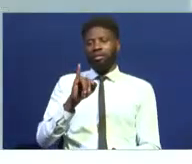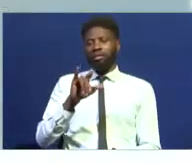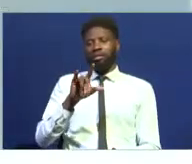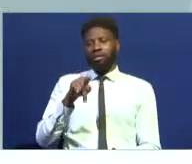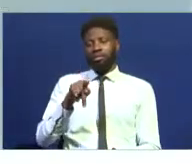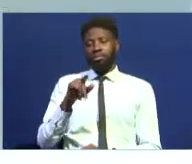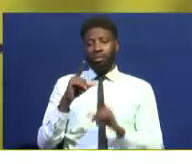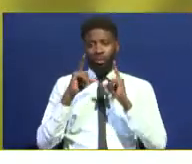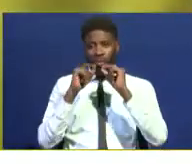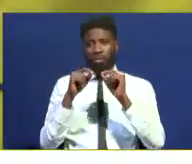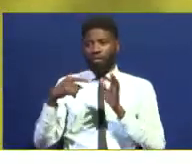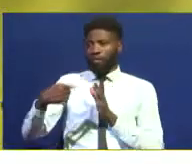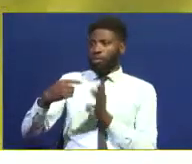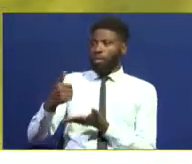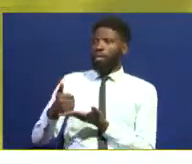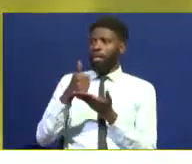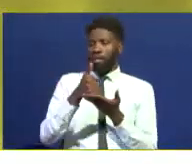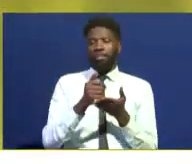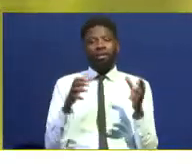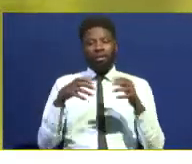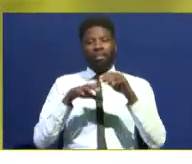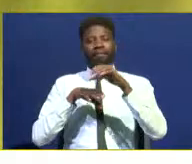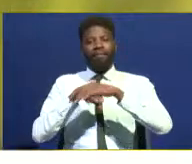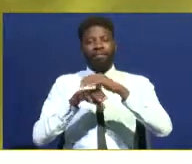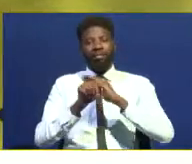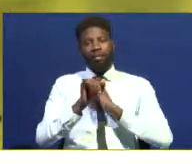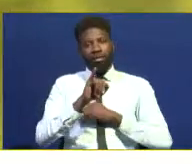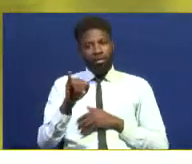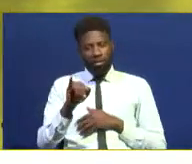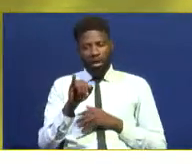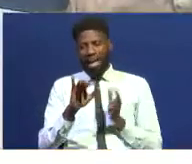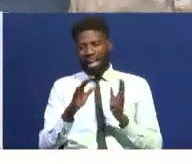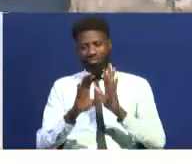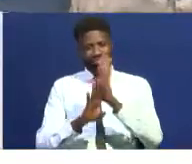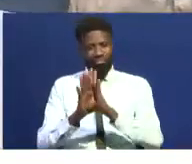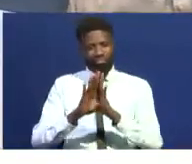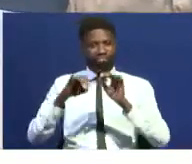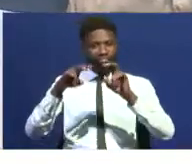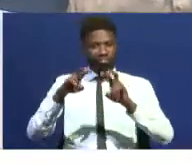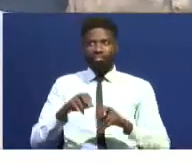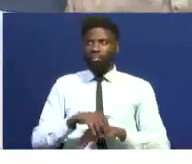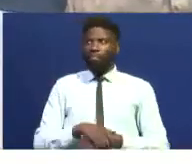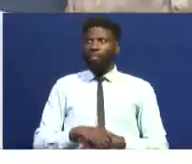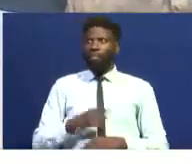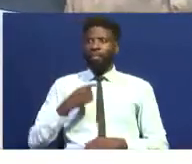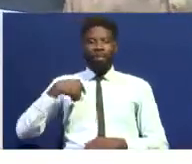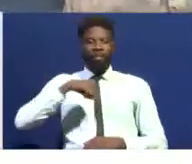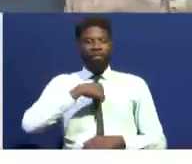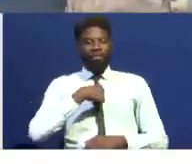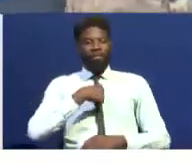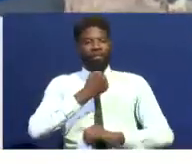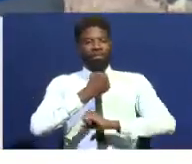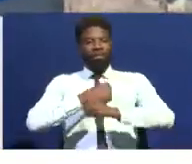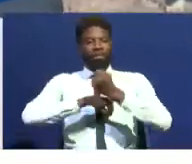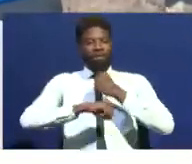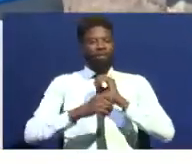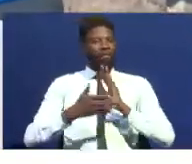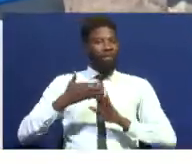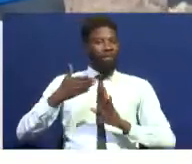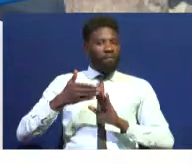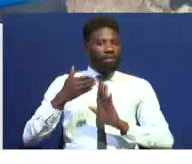startups to access AI capabilities, research and development. We are really moving very quickly around infrastructure